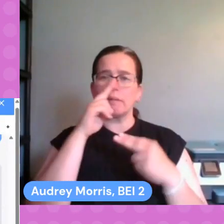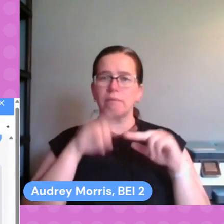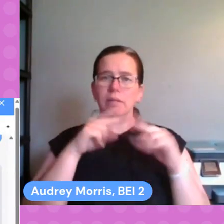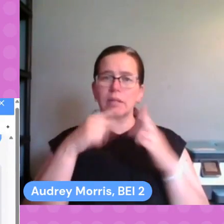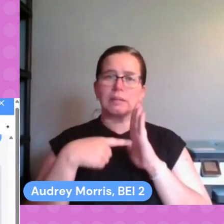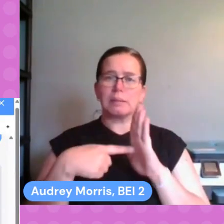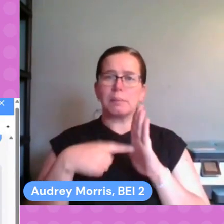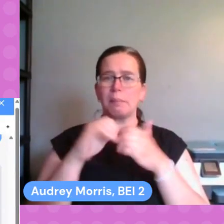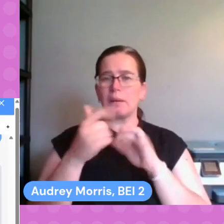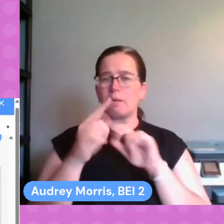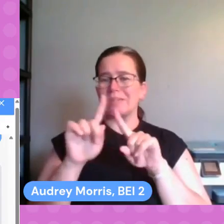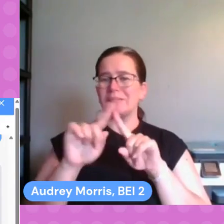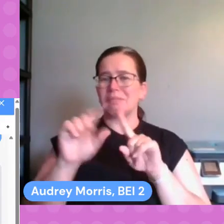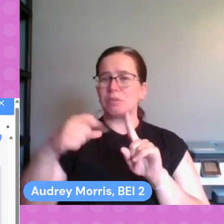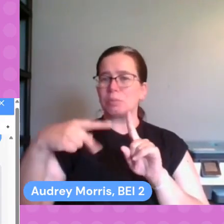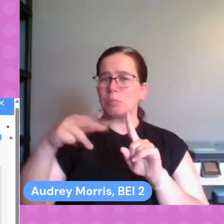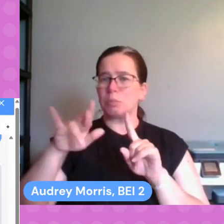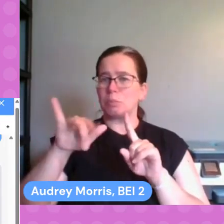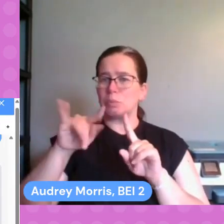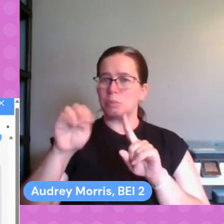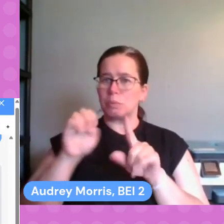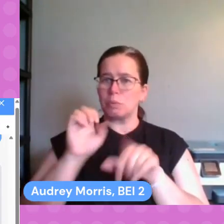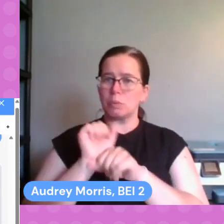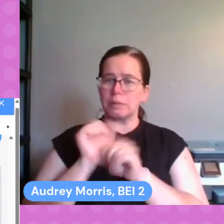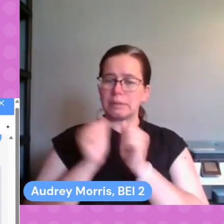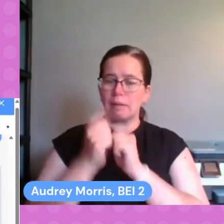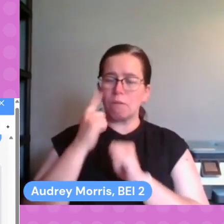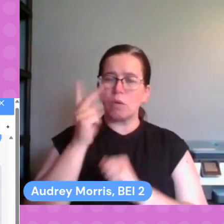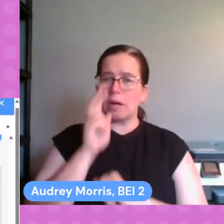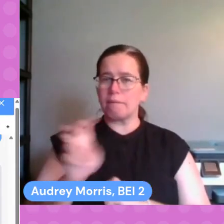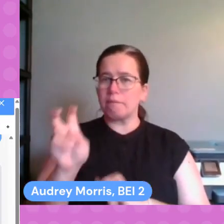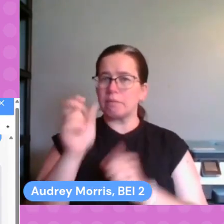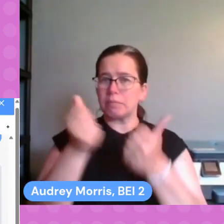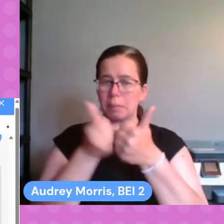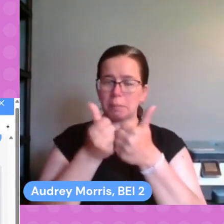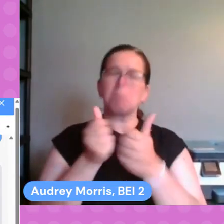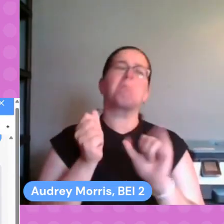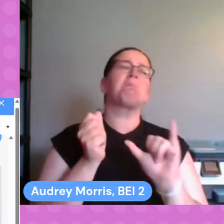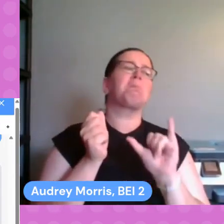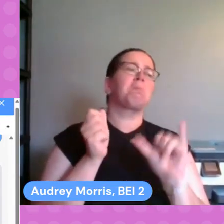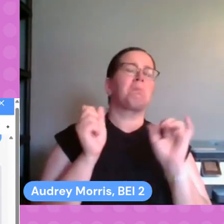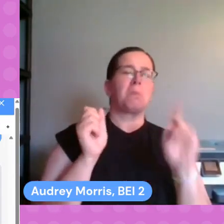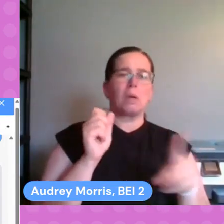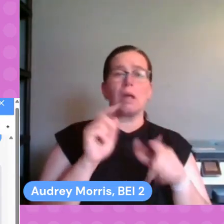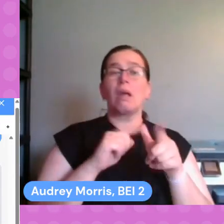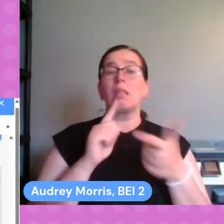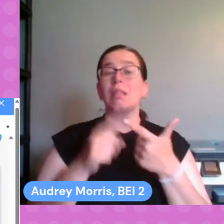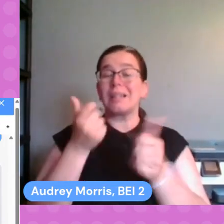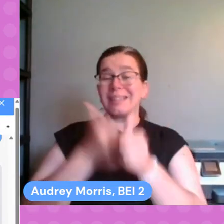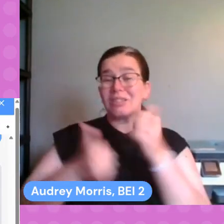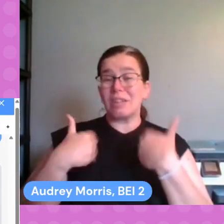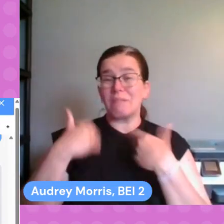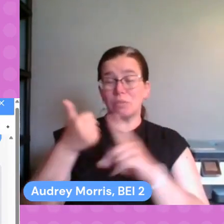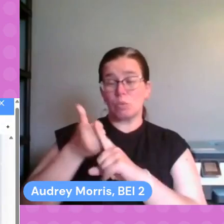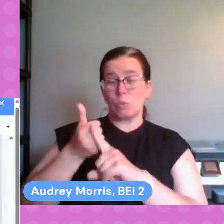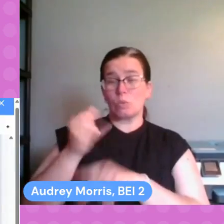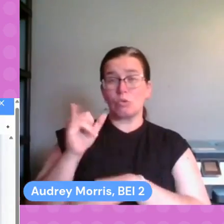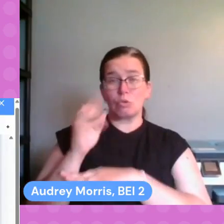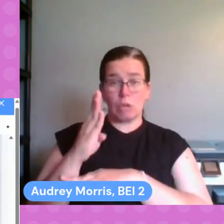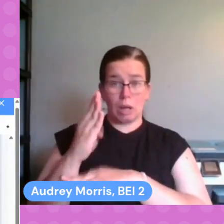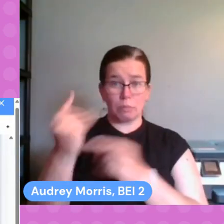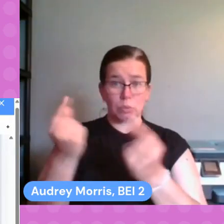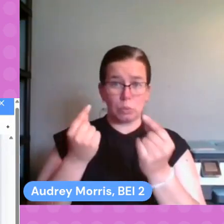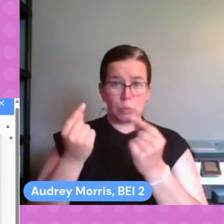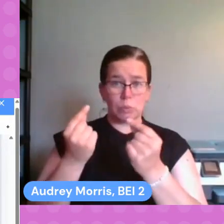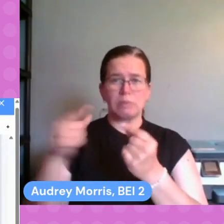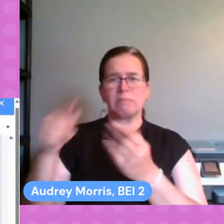different sprites can work together to create an adventure game. Oh, okay, adventure game. Each sprite has its own special job to do. There's a list